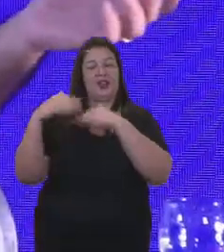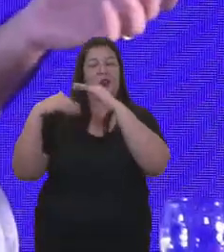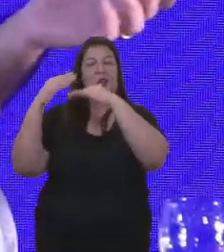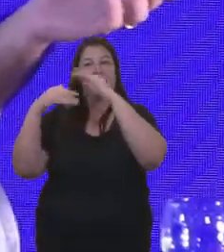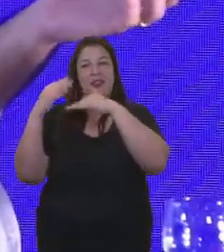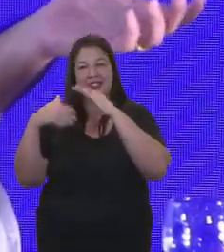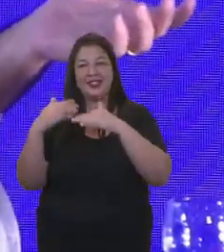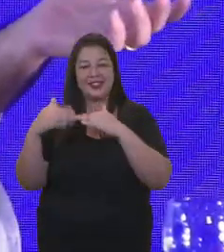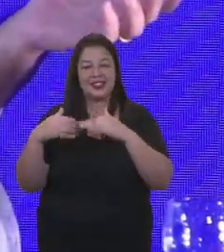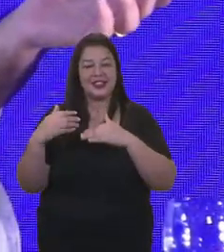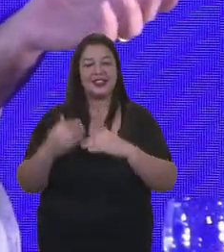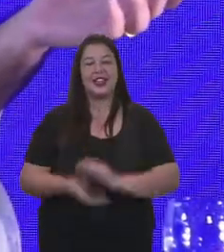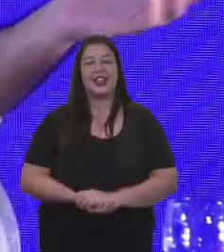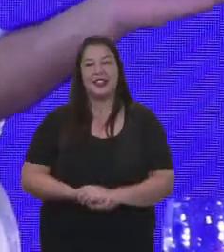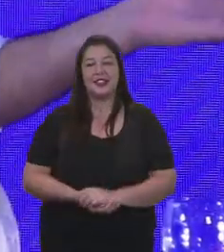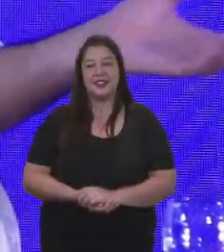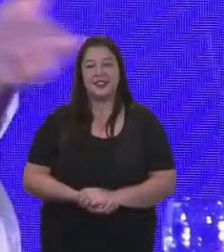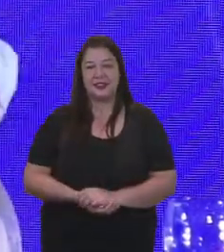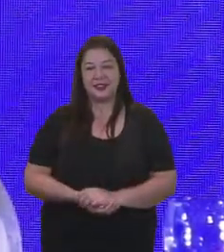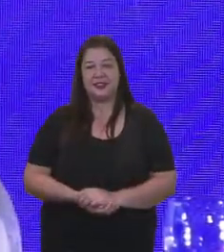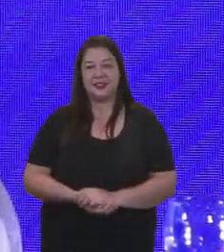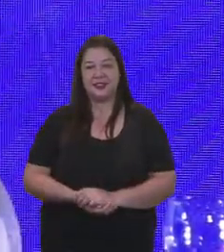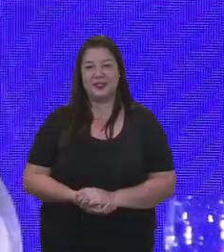What matters is evolution.